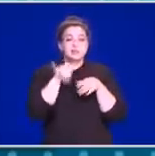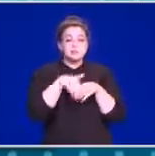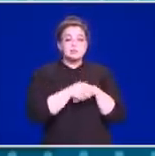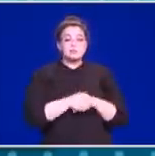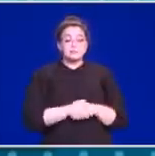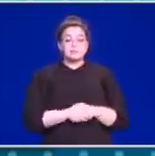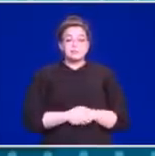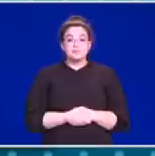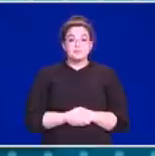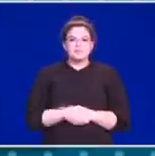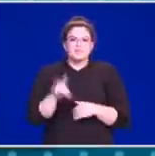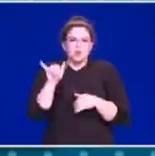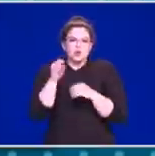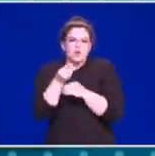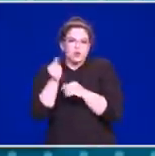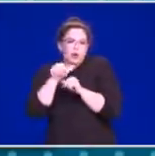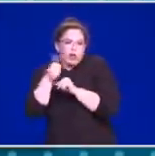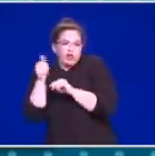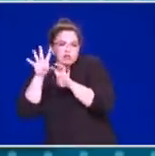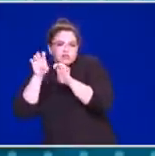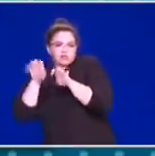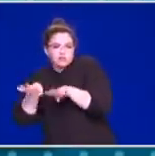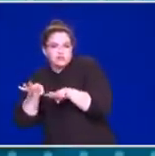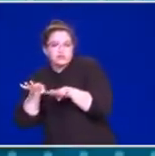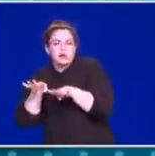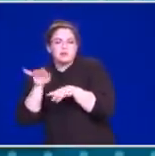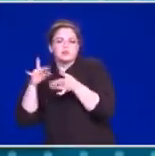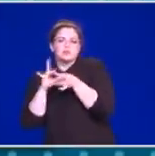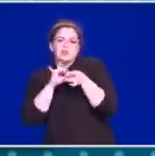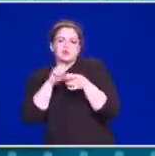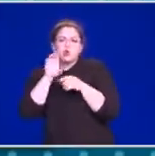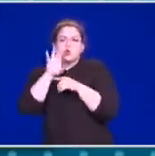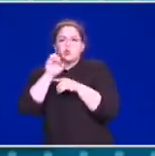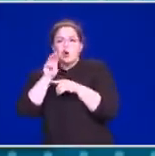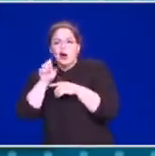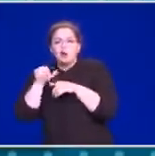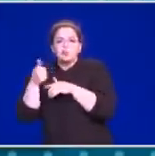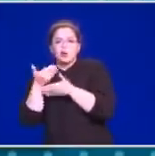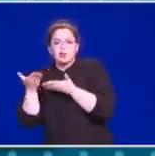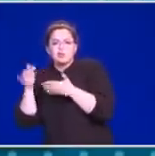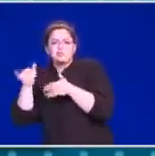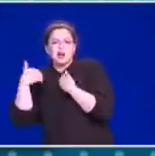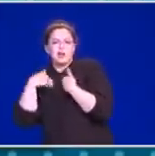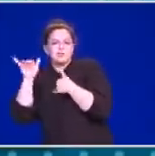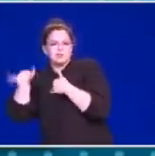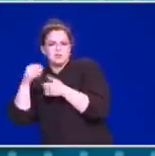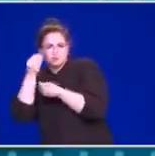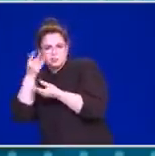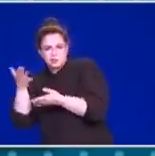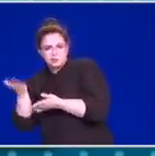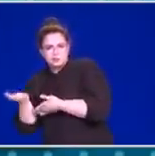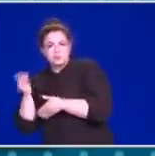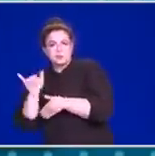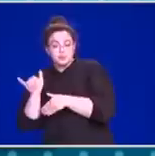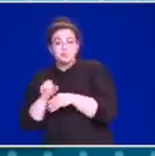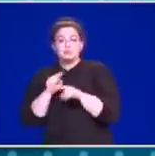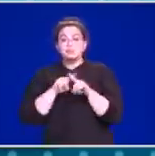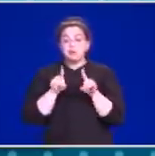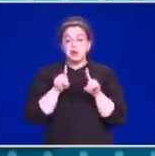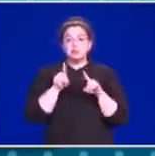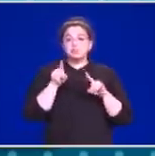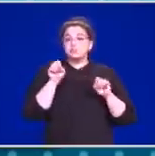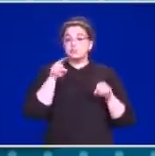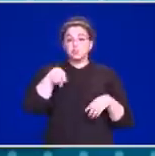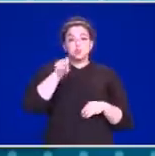There's also a few other surveys, crime surveys and whatnot that have that information. But you can